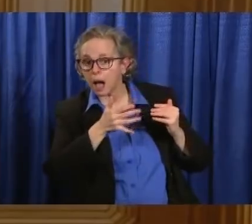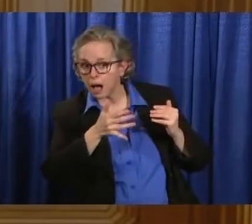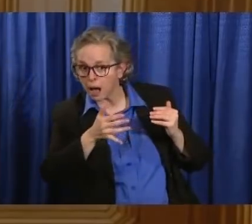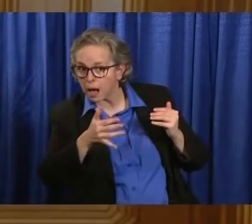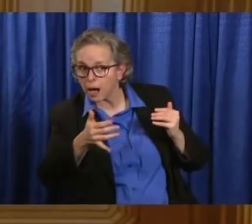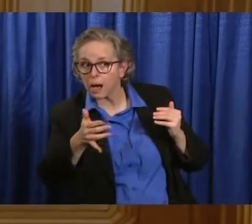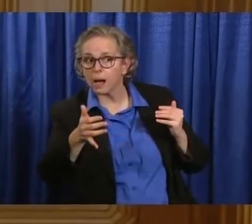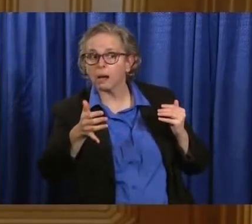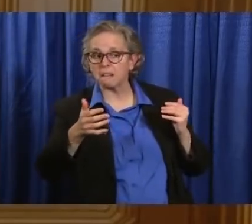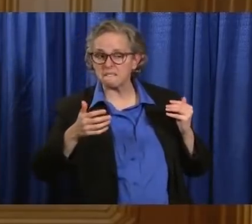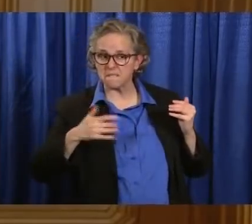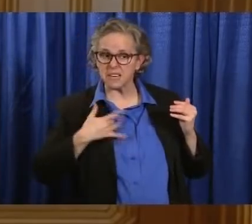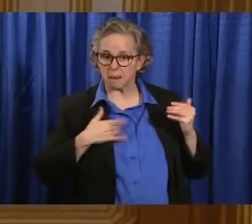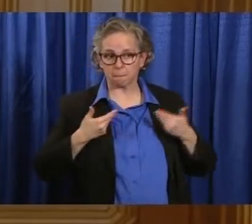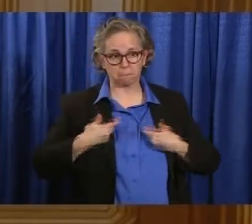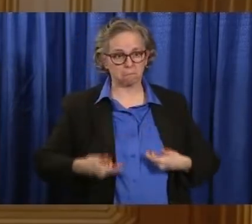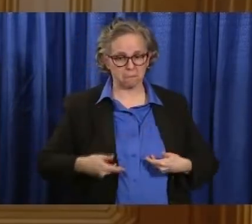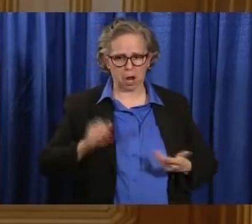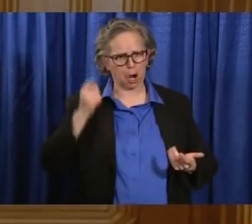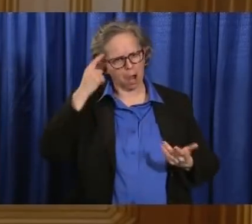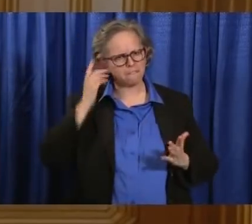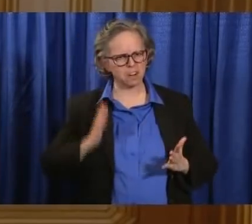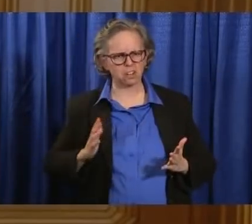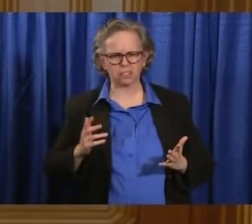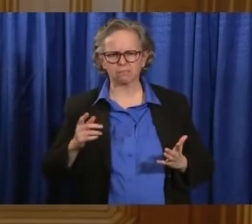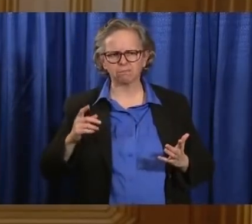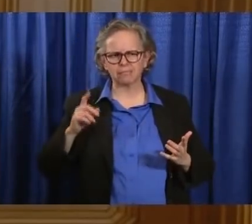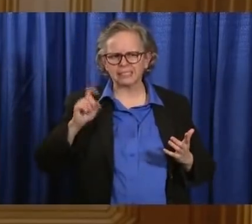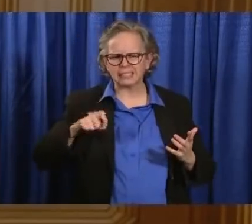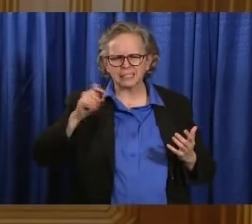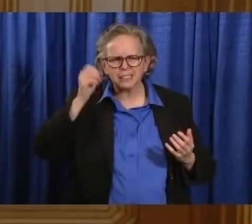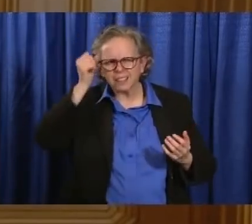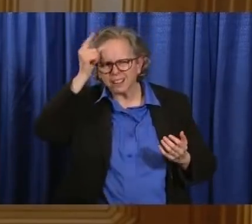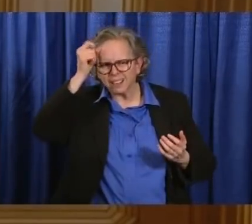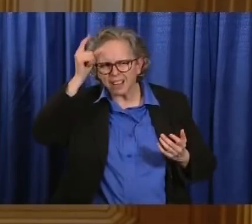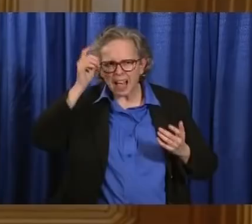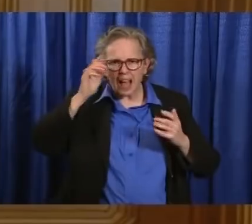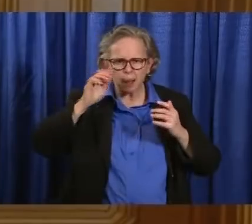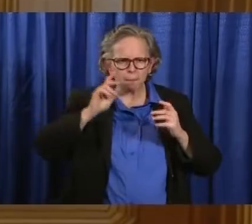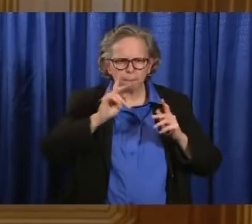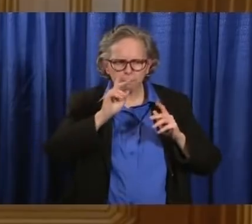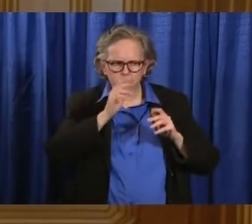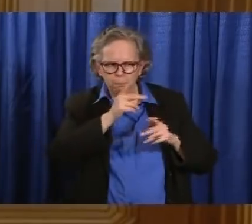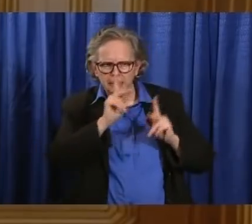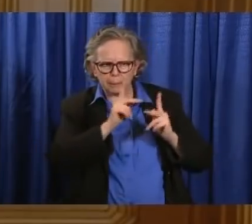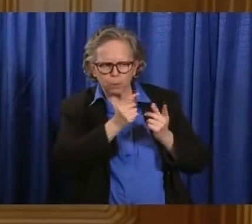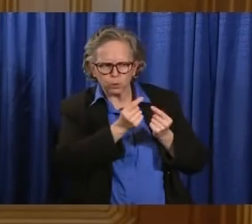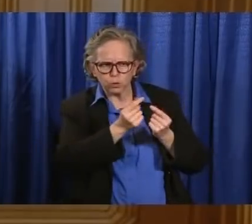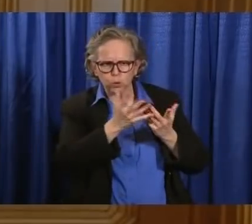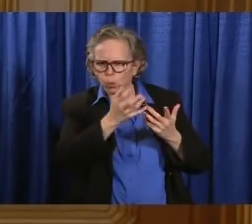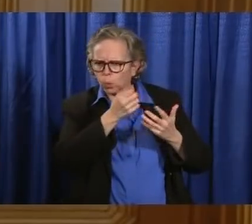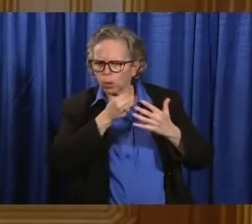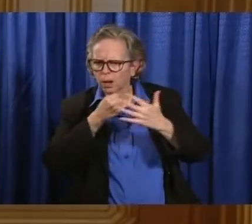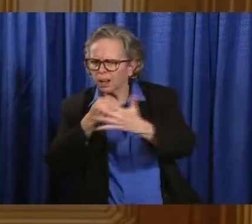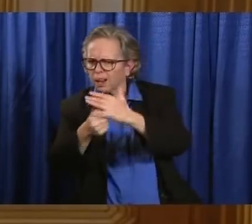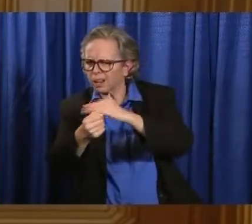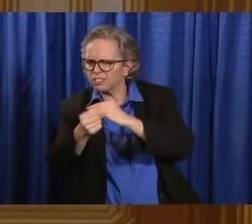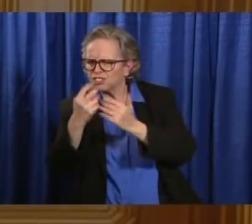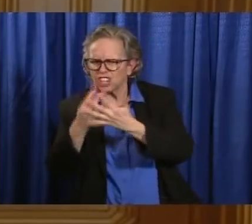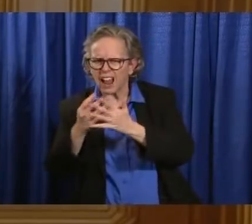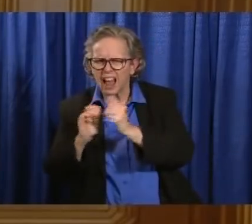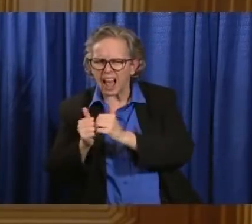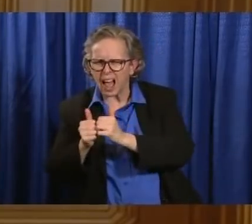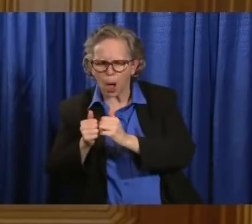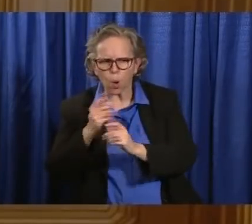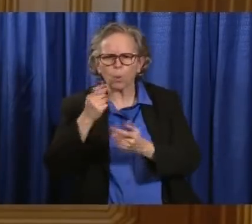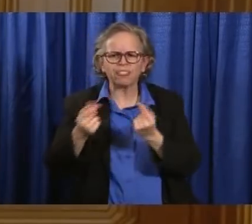respect for how that person got there. What we're looking at is a coronavirus that